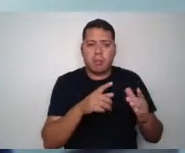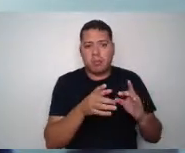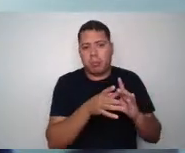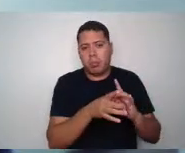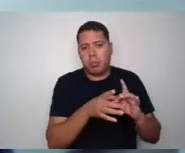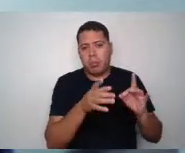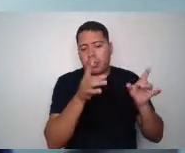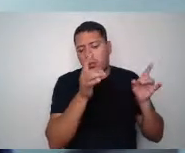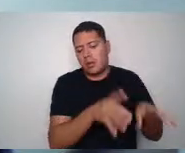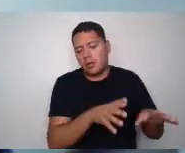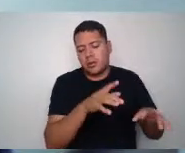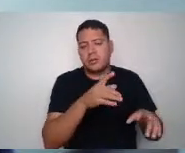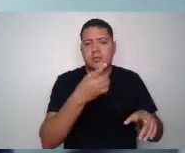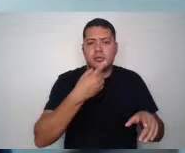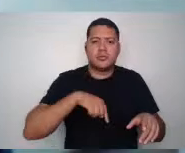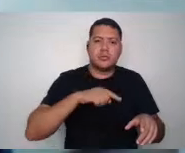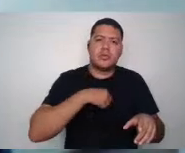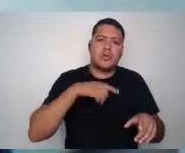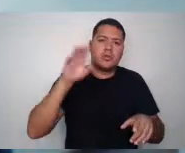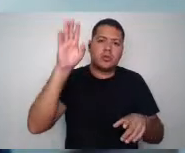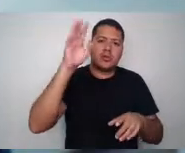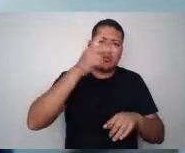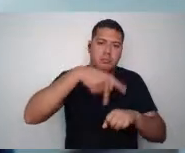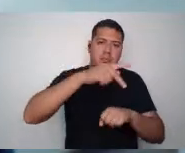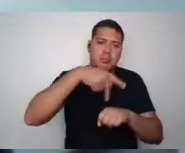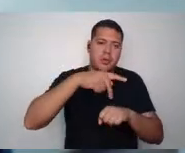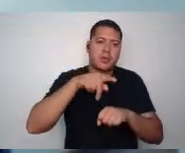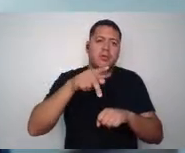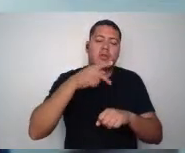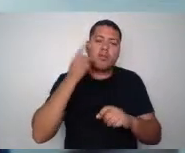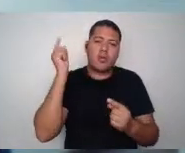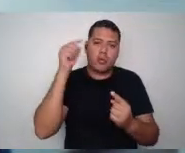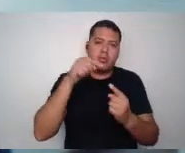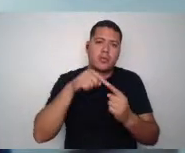are relegated to the back seat.